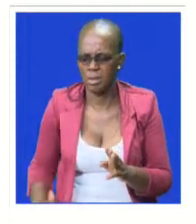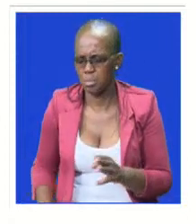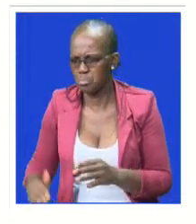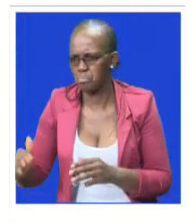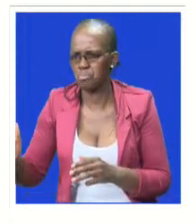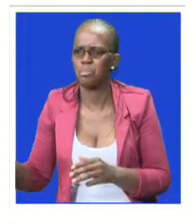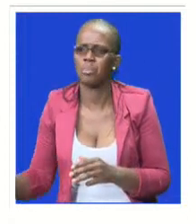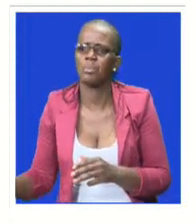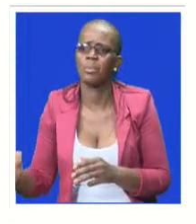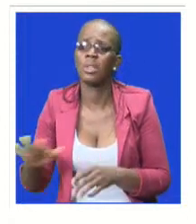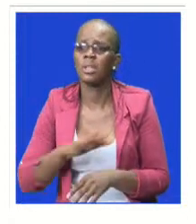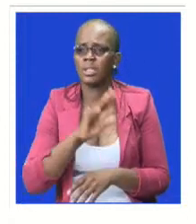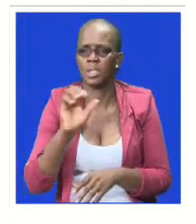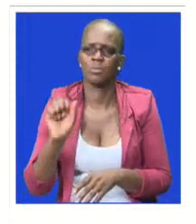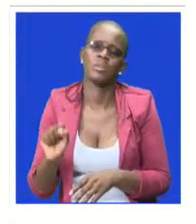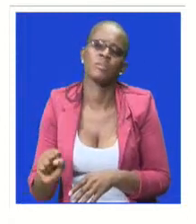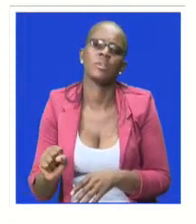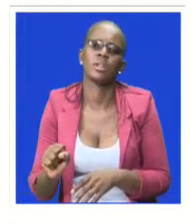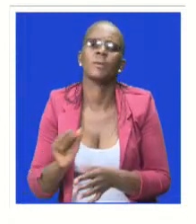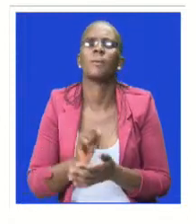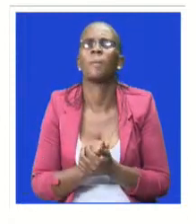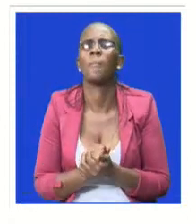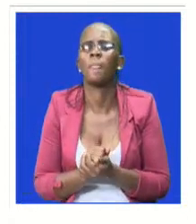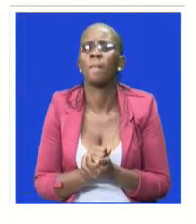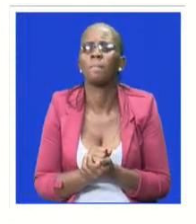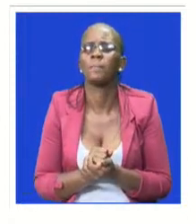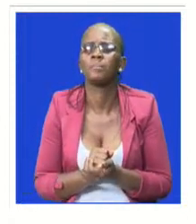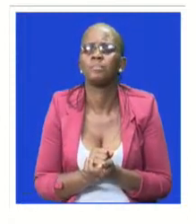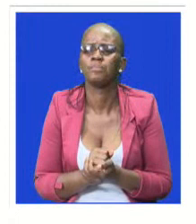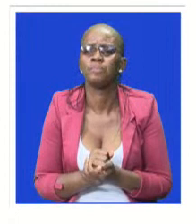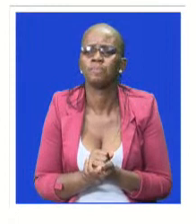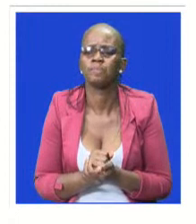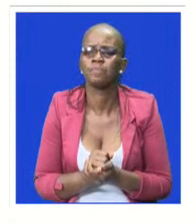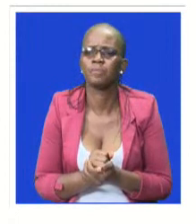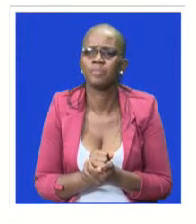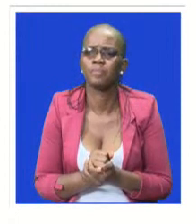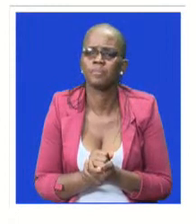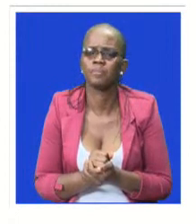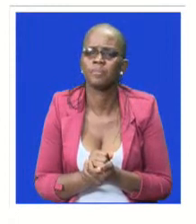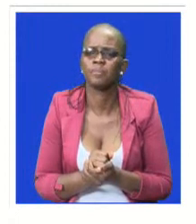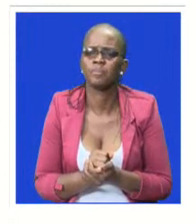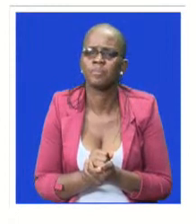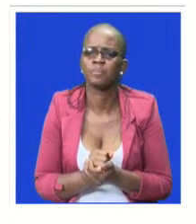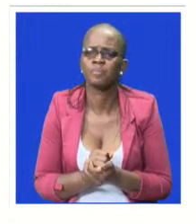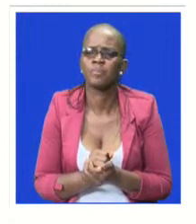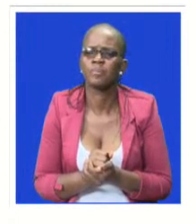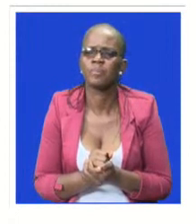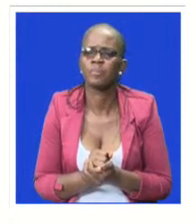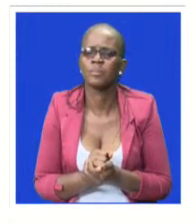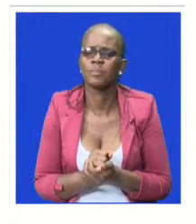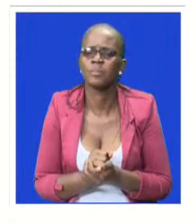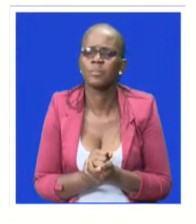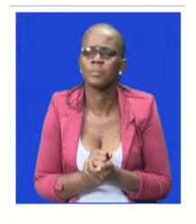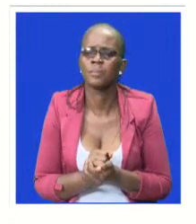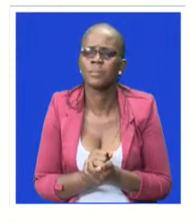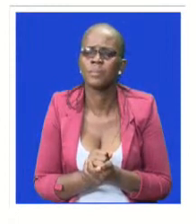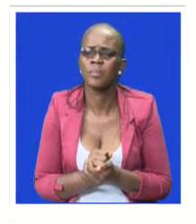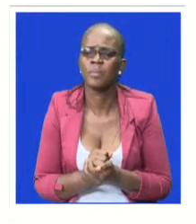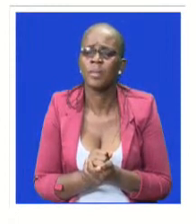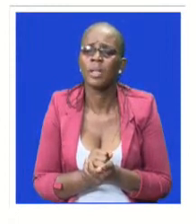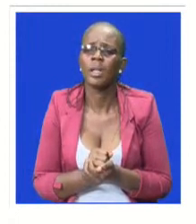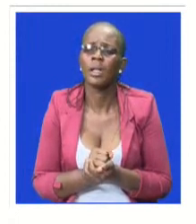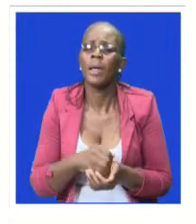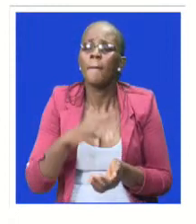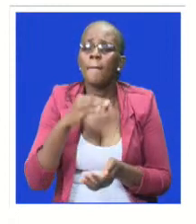places we are saying they are found in the Southern Hemisphere. Thus we are saying the